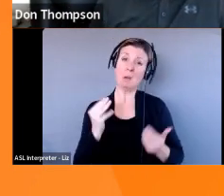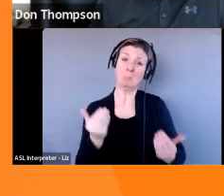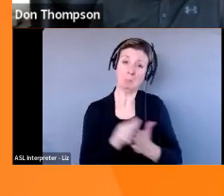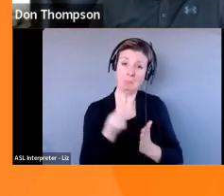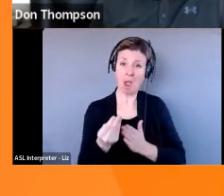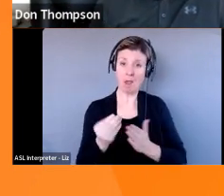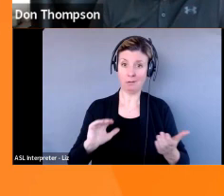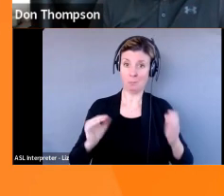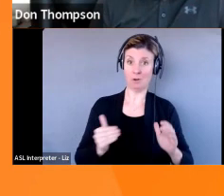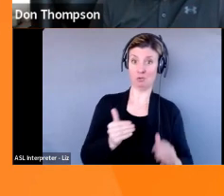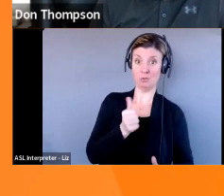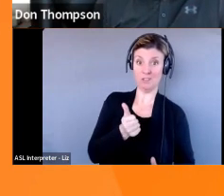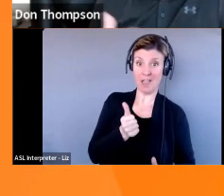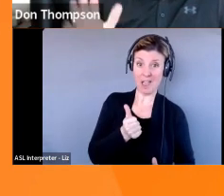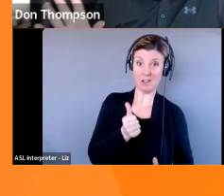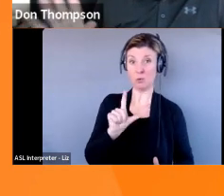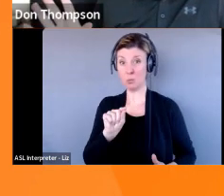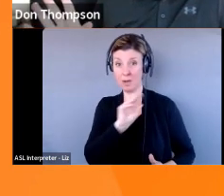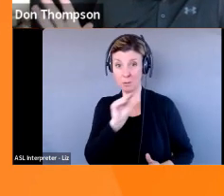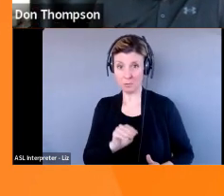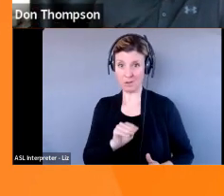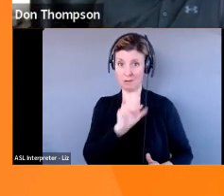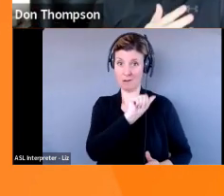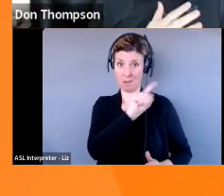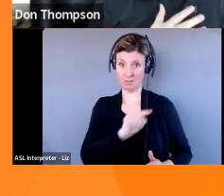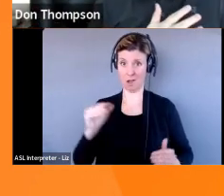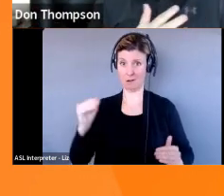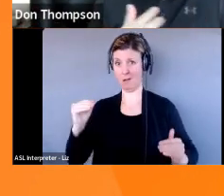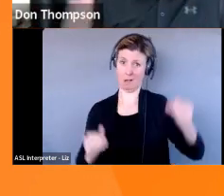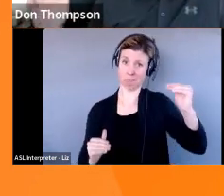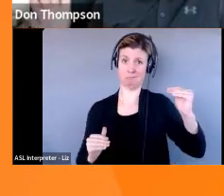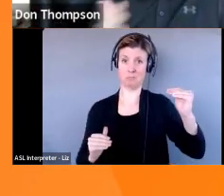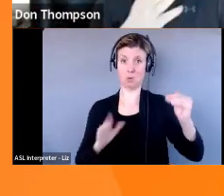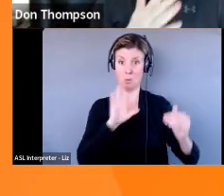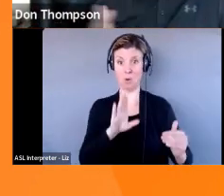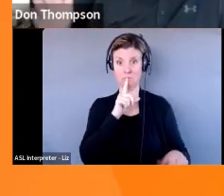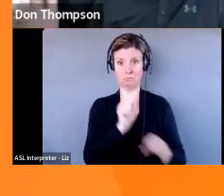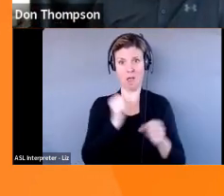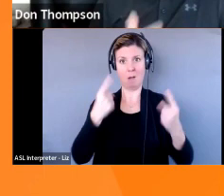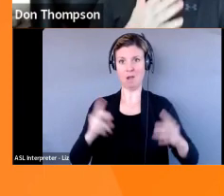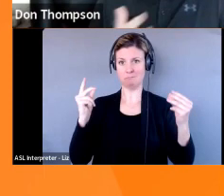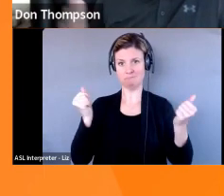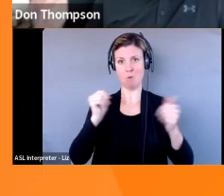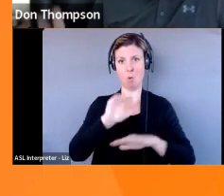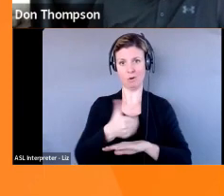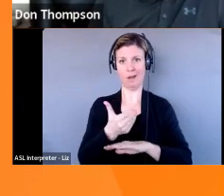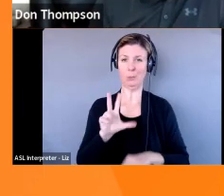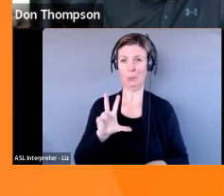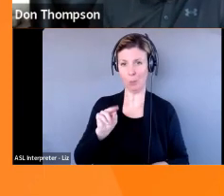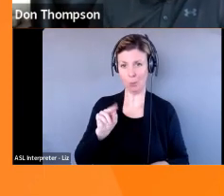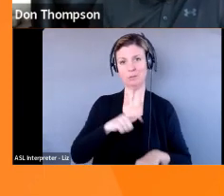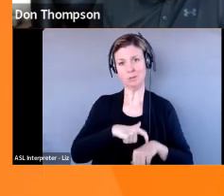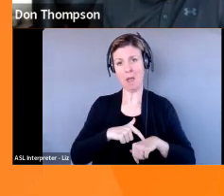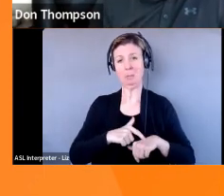20% happening on Amazon. That doesn't happen overnight. However, it takes time and effort to make that